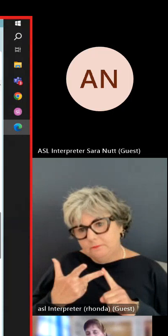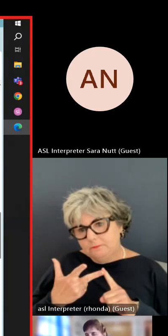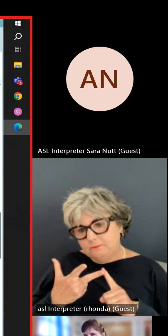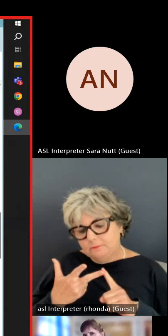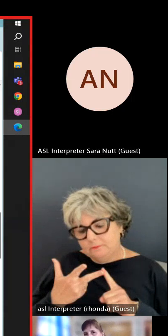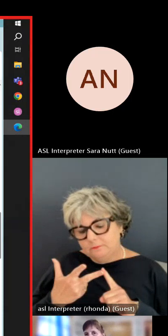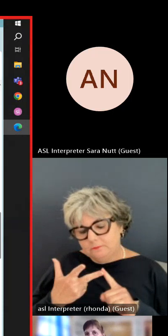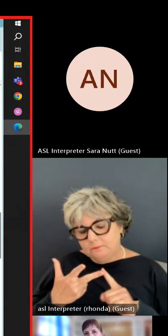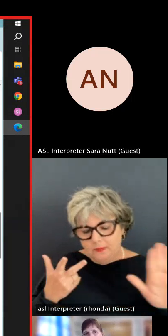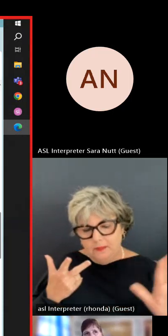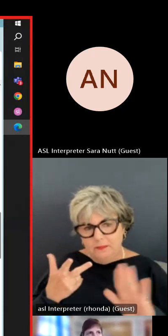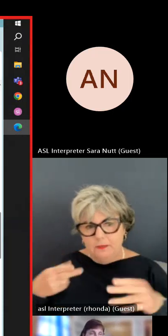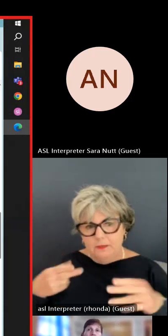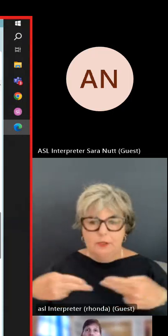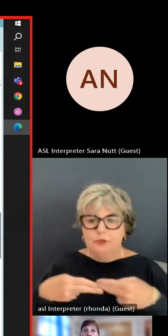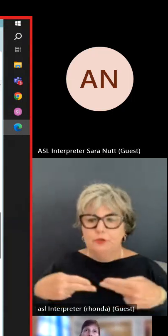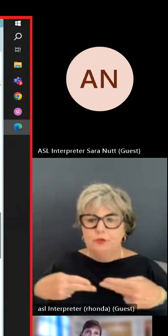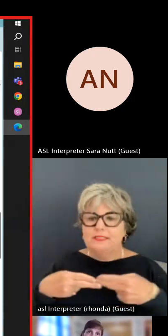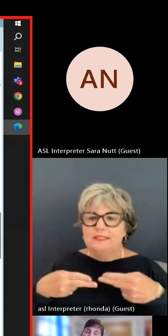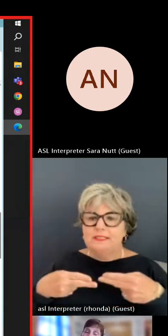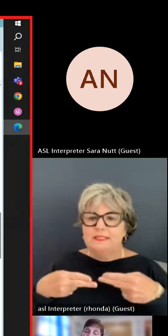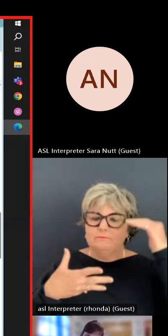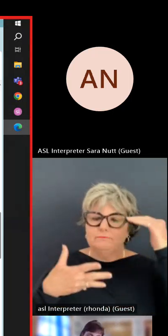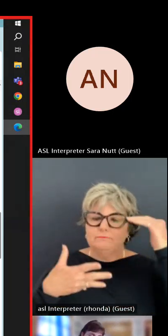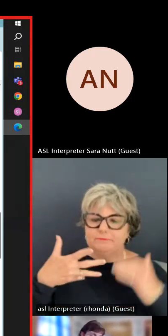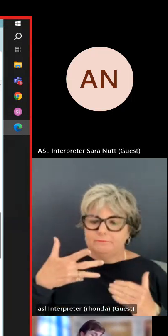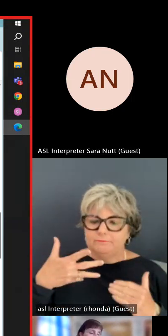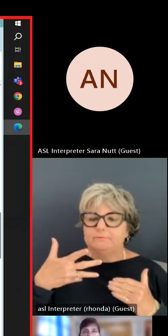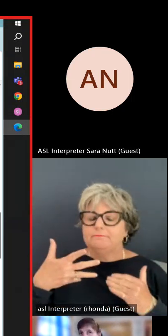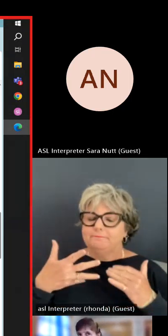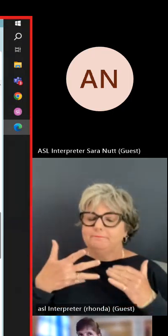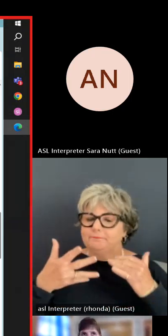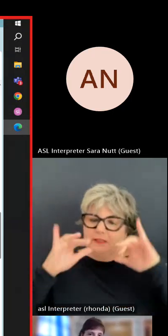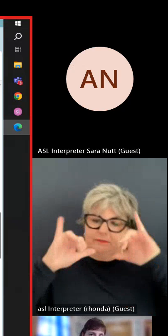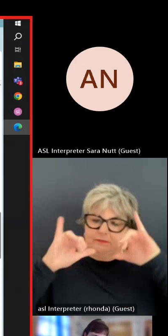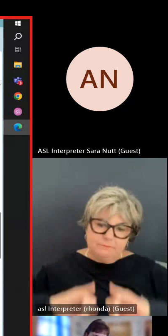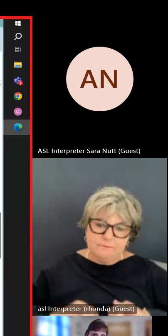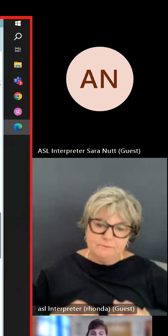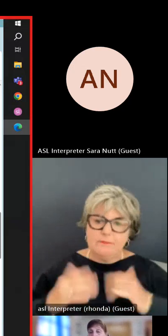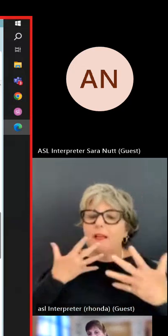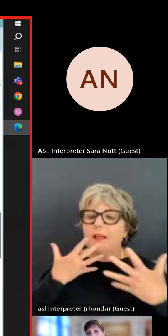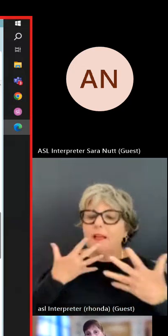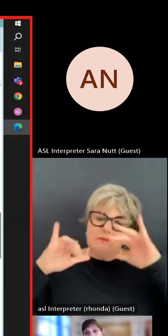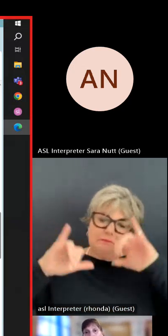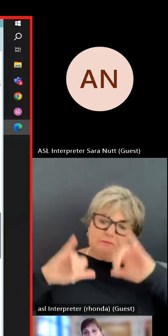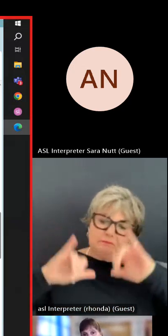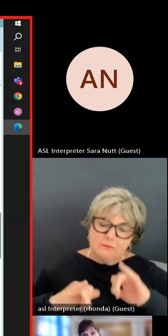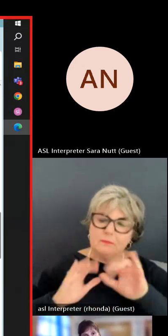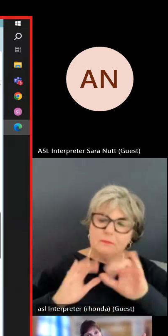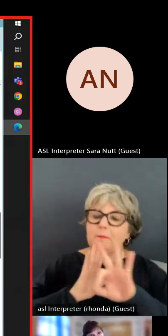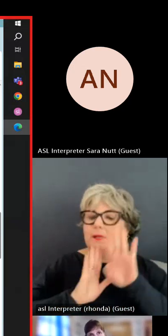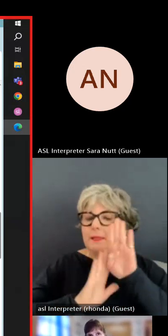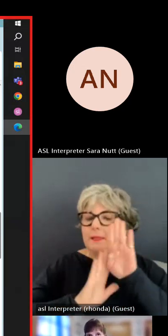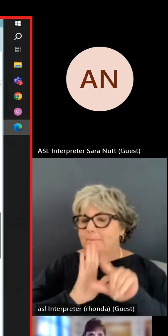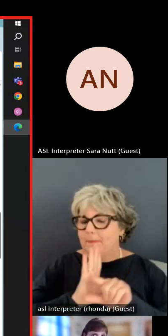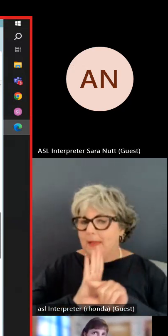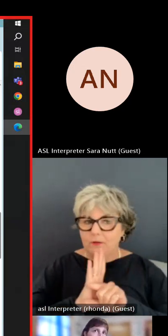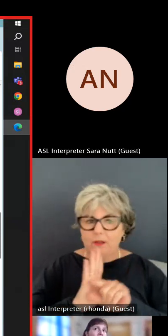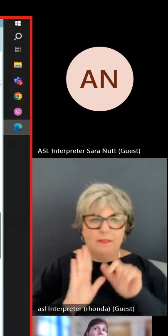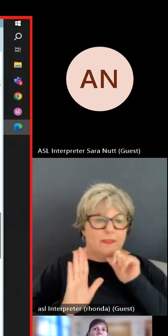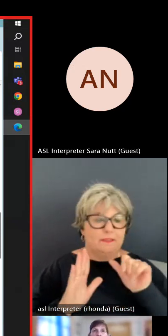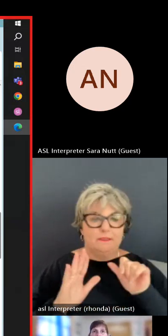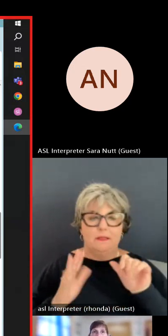So your slides have a uniform look and feel. You have a color palette. Choose a background that's not too